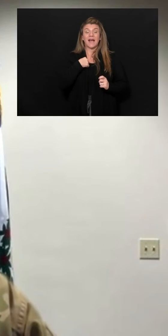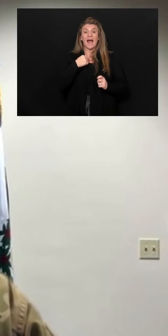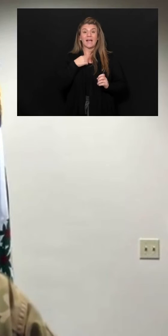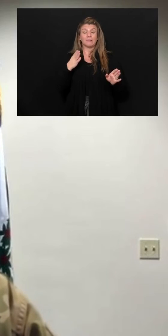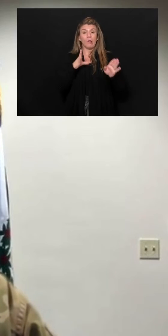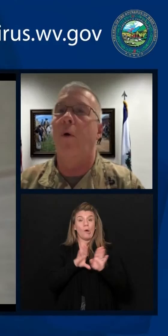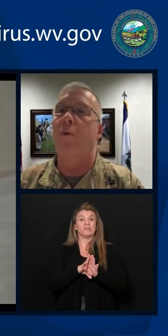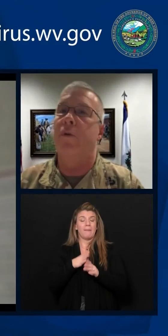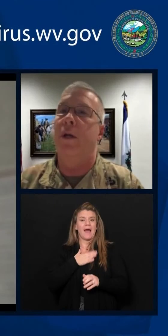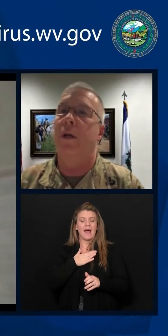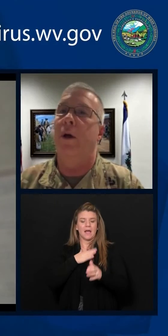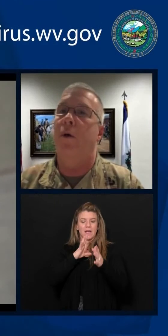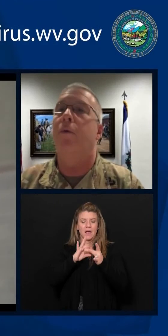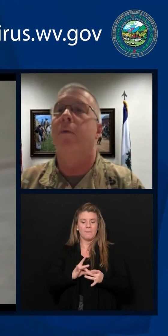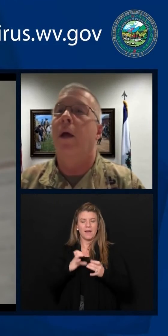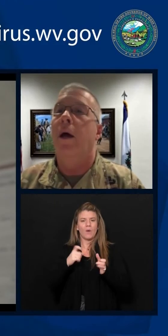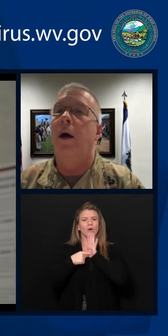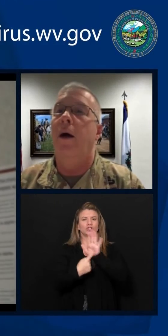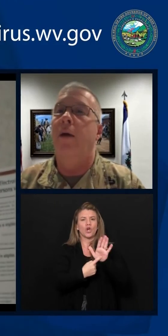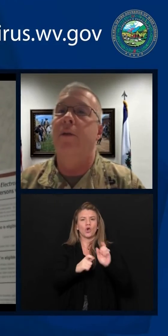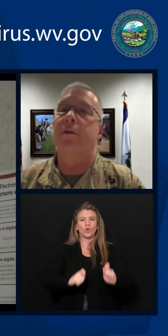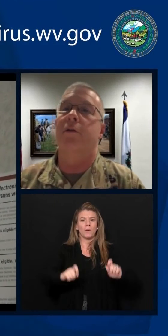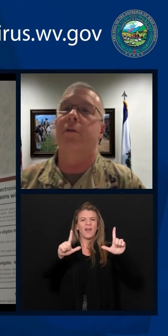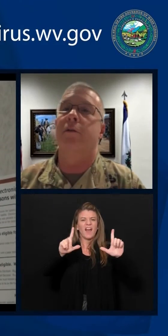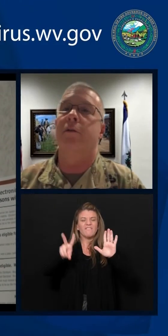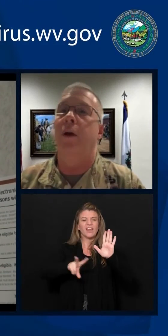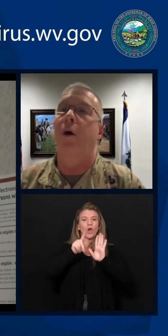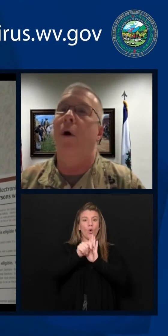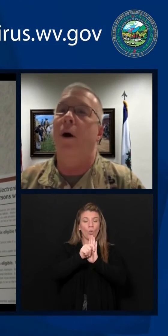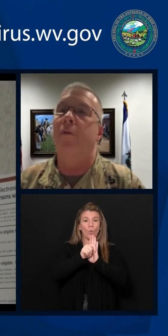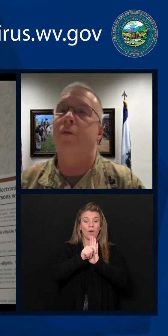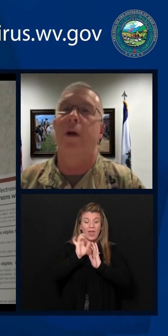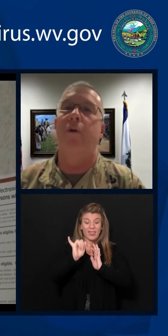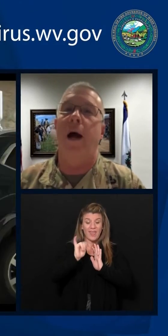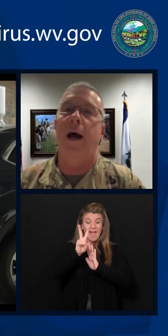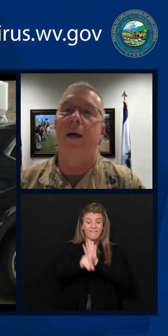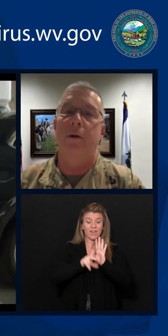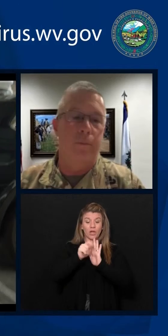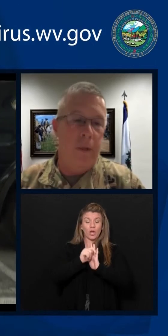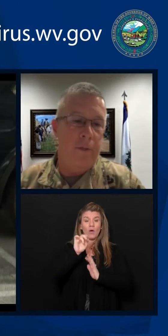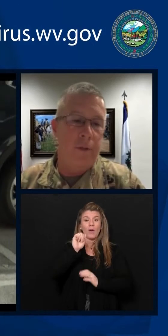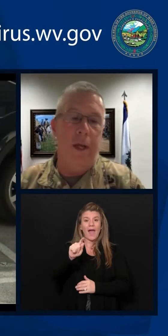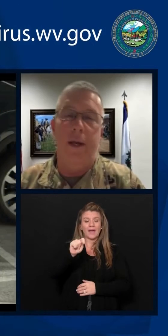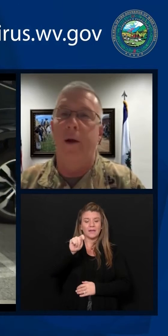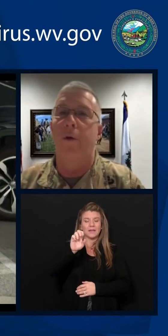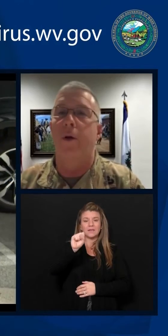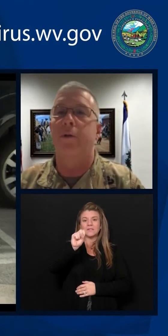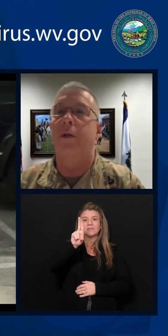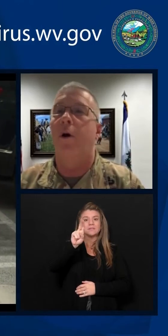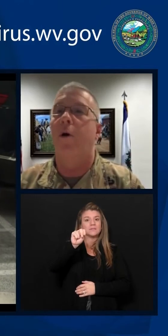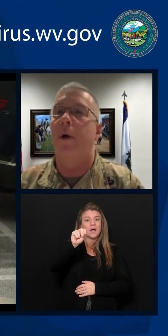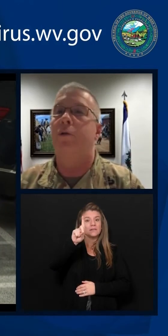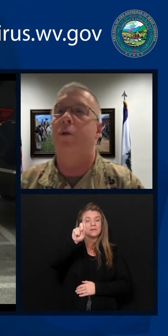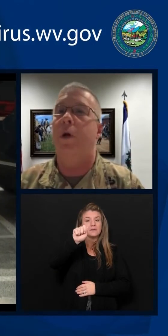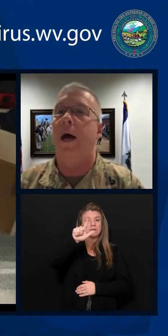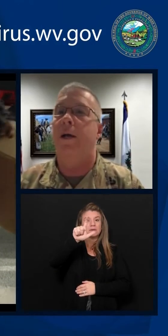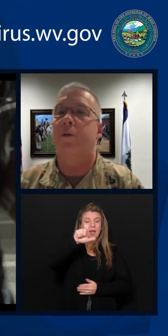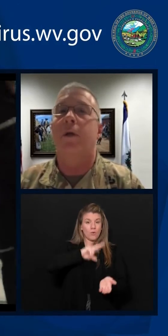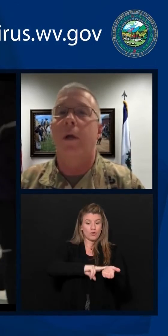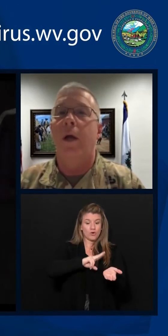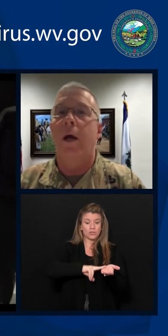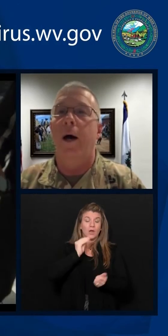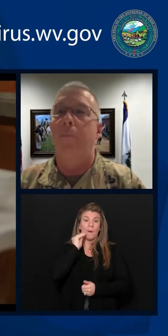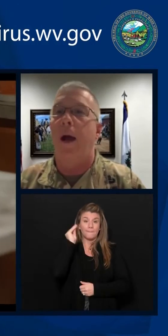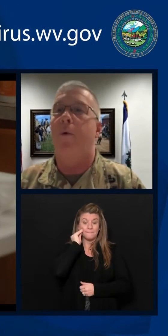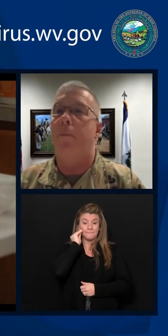if you could roll a video. This is a video of Sunrise or Sundale Nursing Home. As you